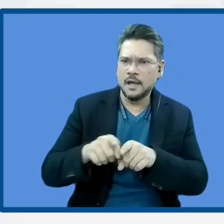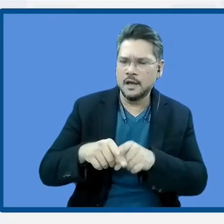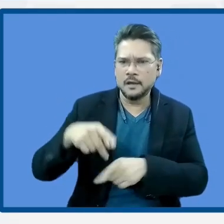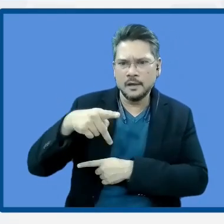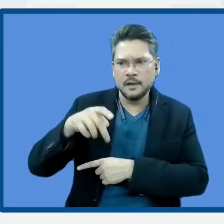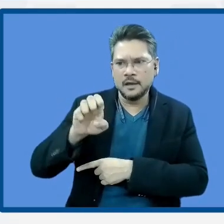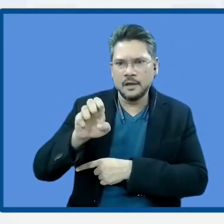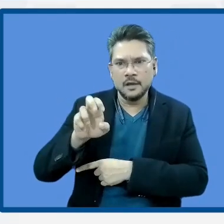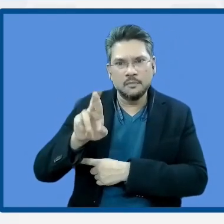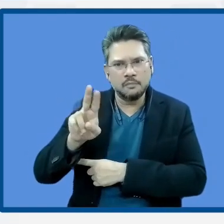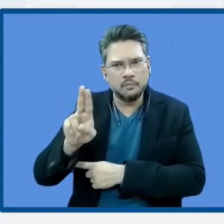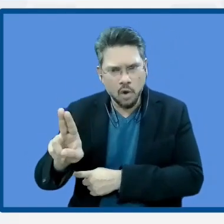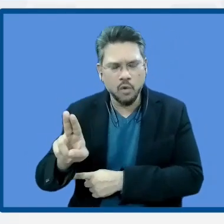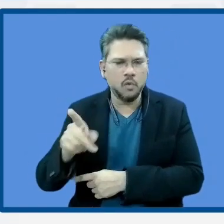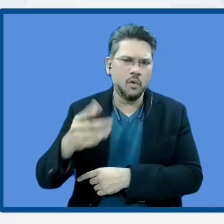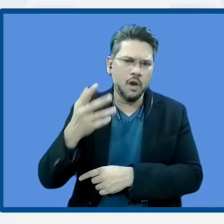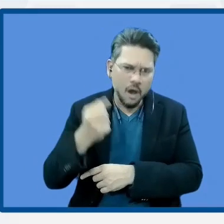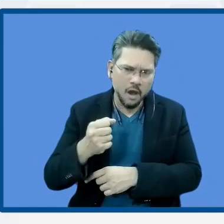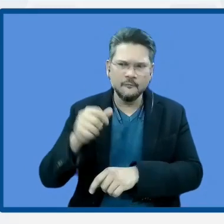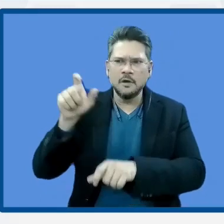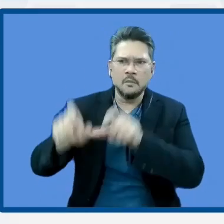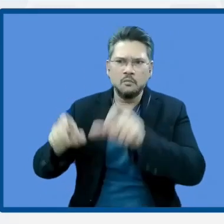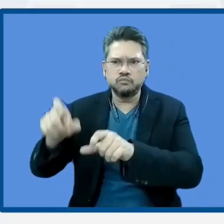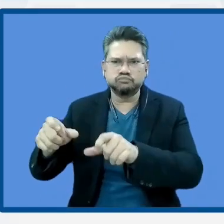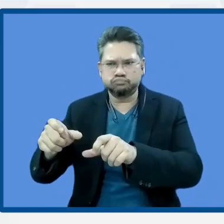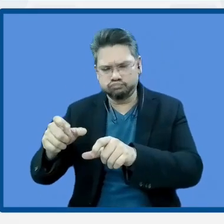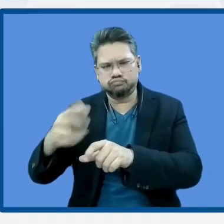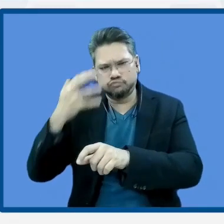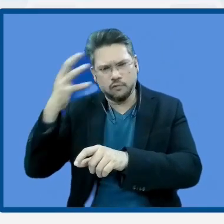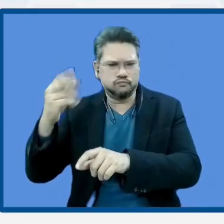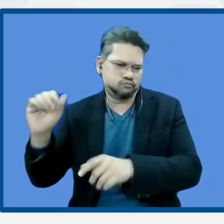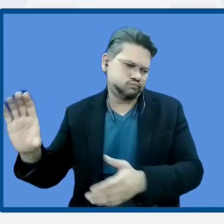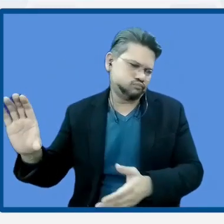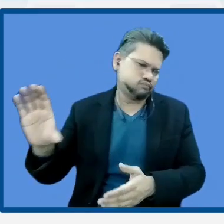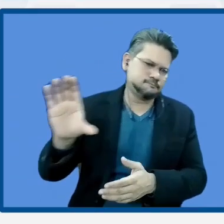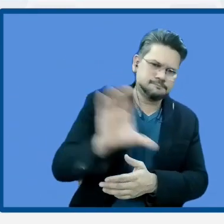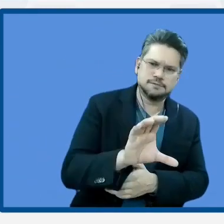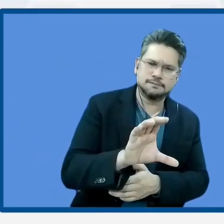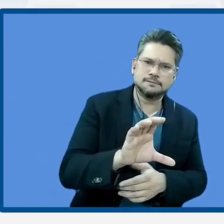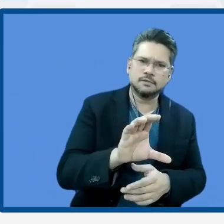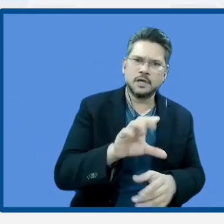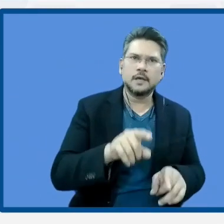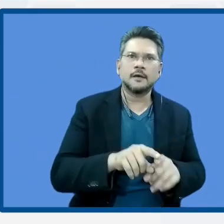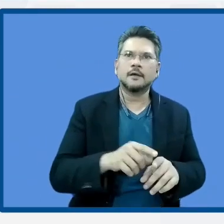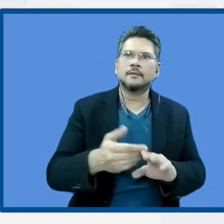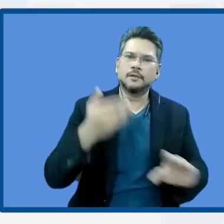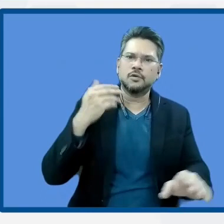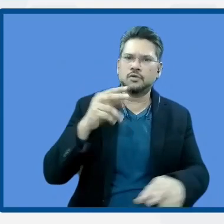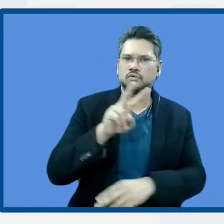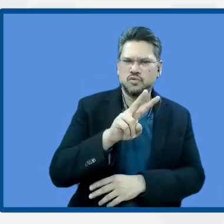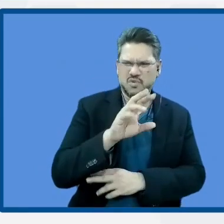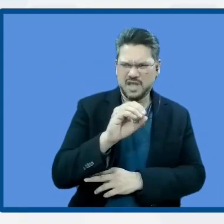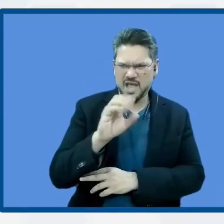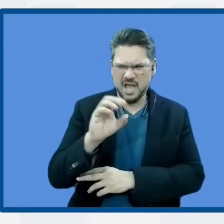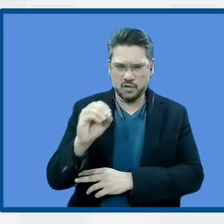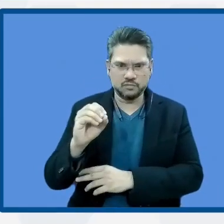public investment line over the decade of the 2000. The problem is that those